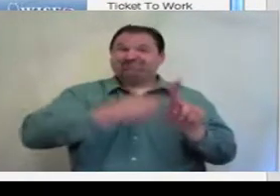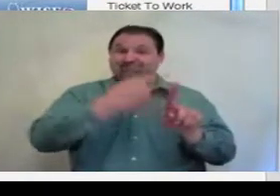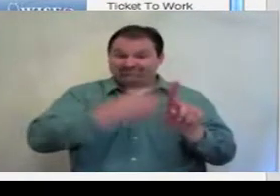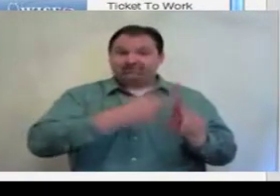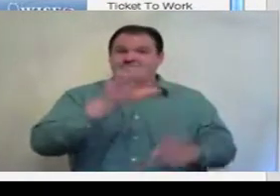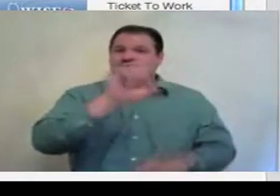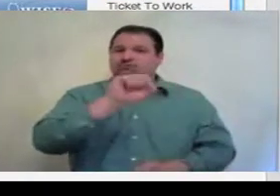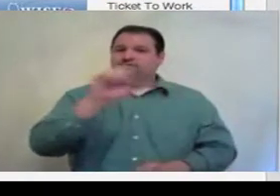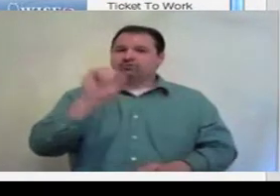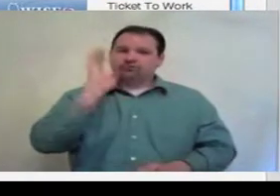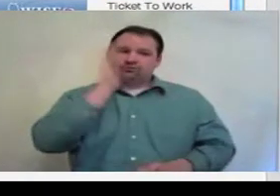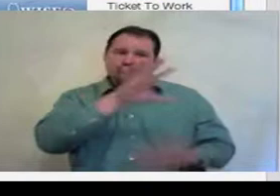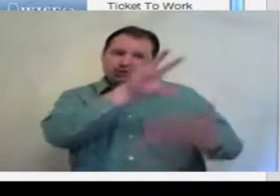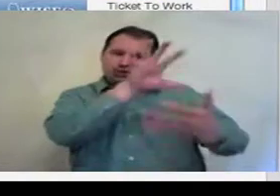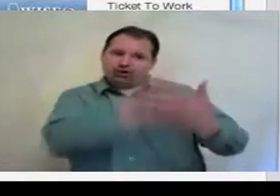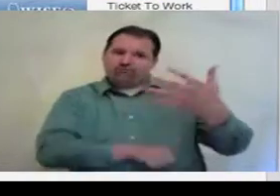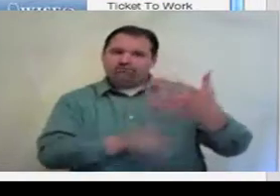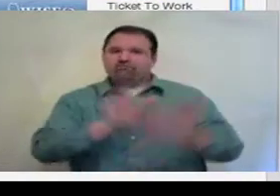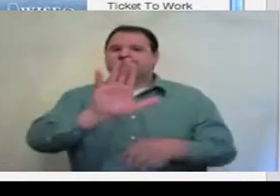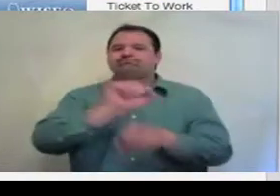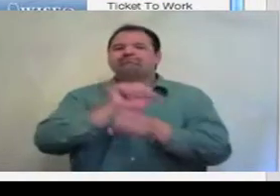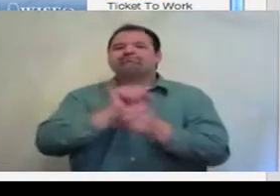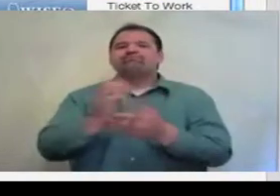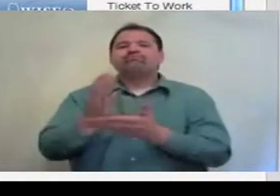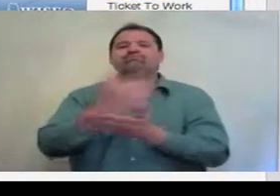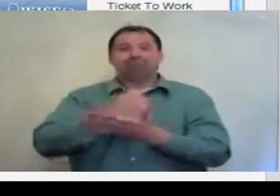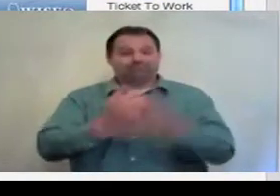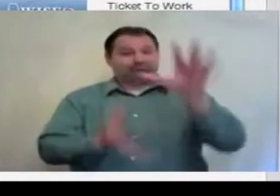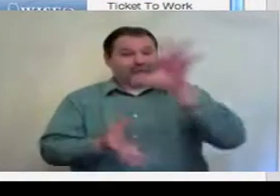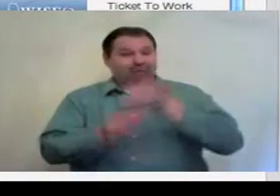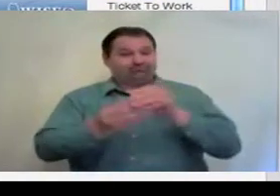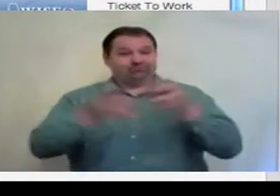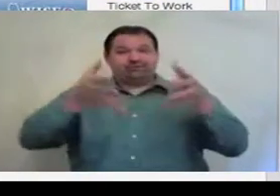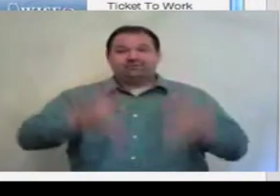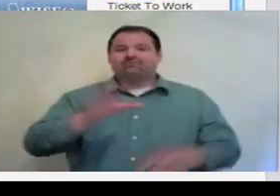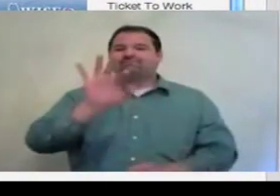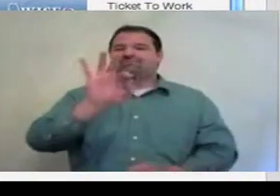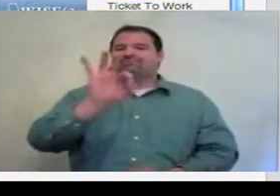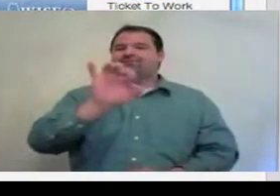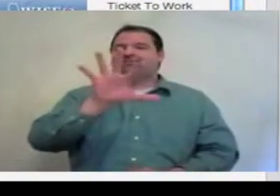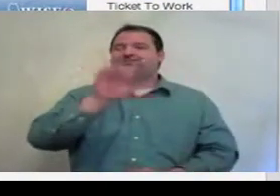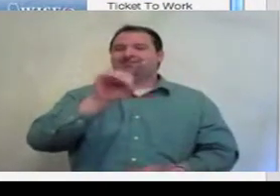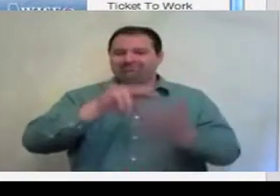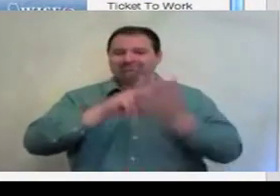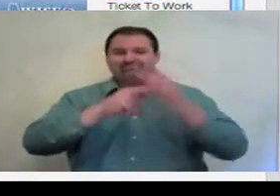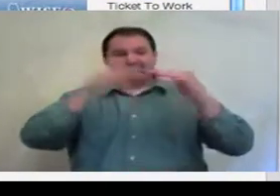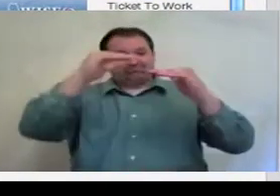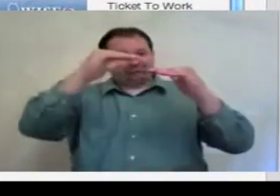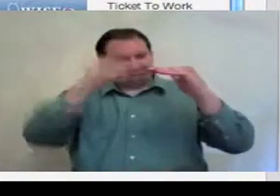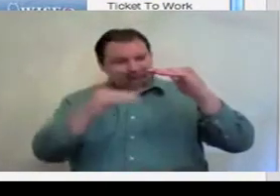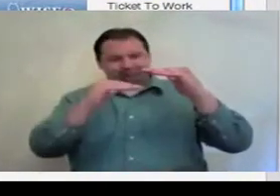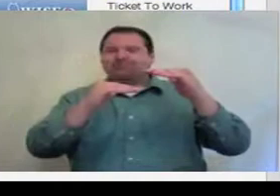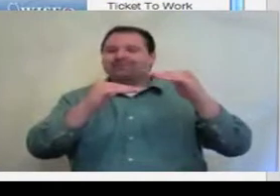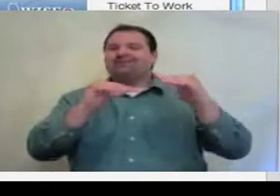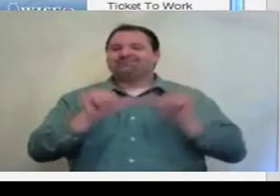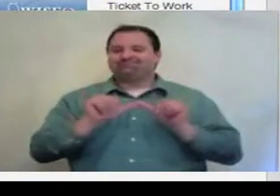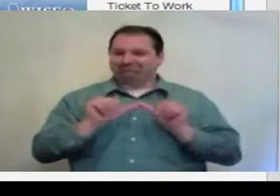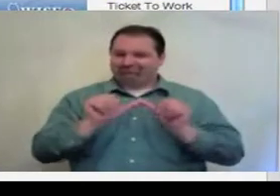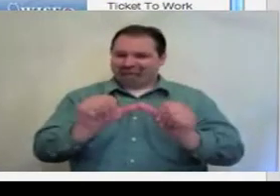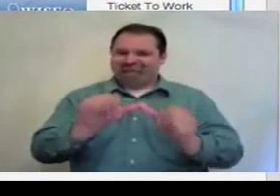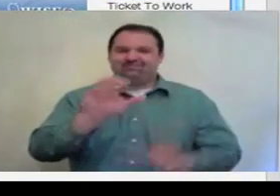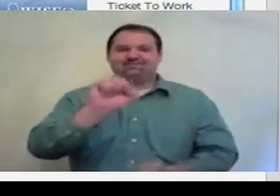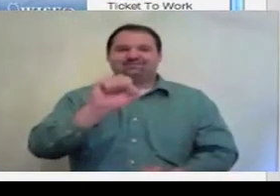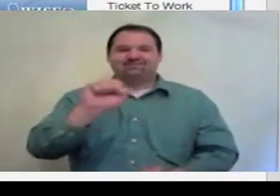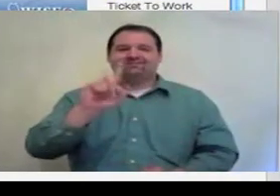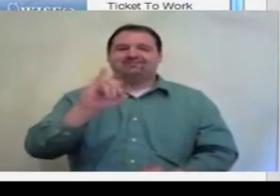work expense, Social Security will subtract $50 from that $1,000. So your countable income is only $950.